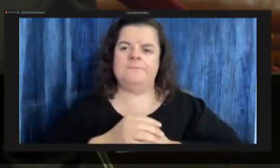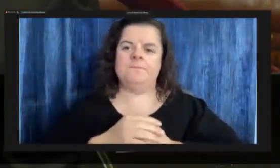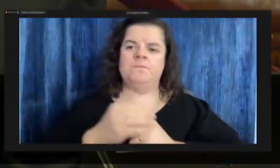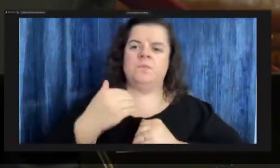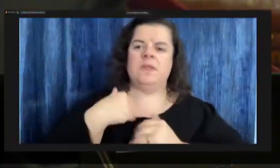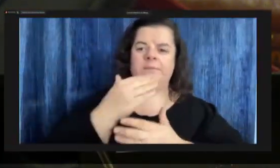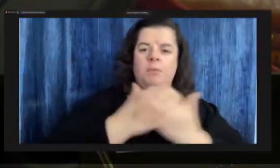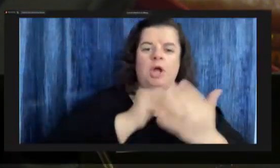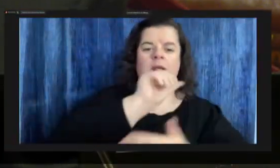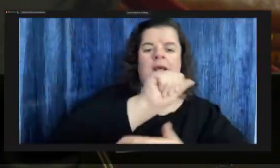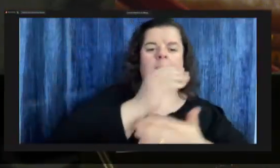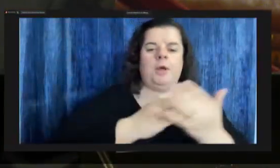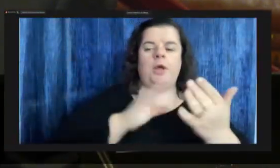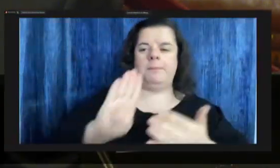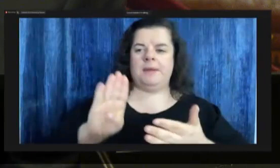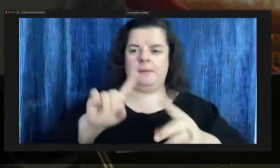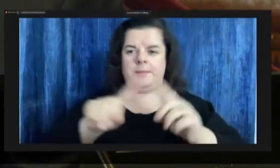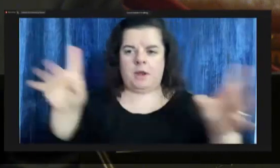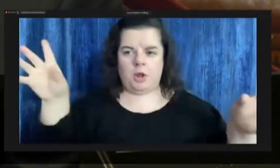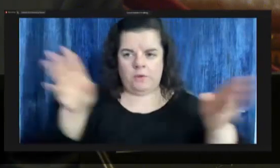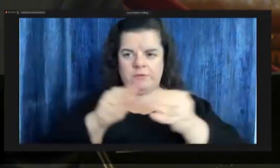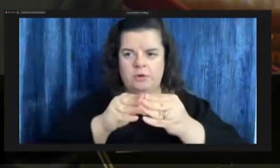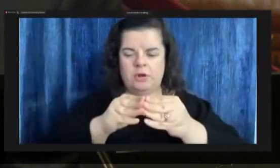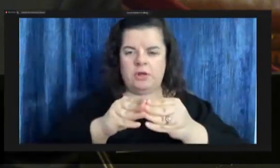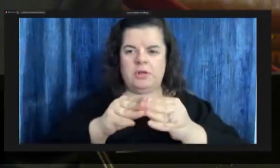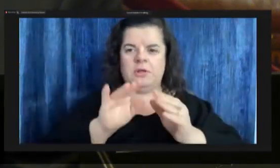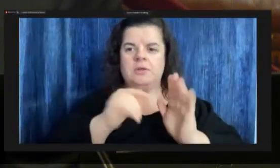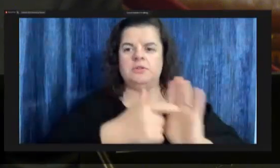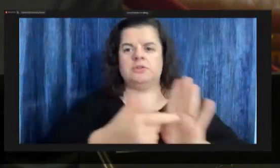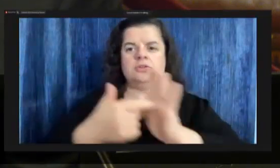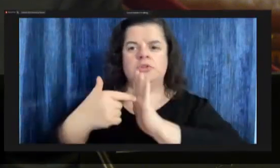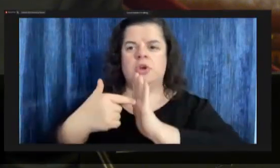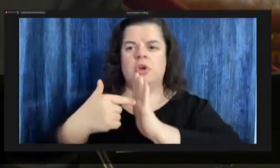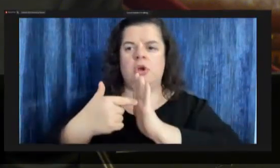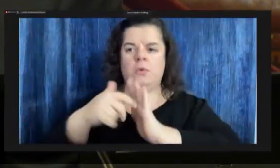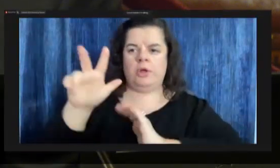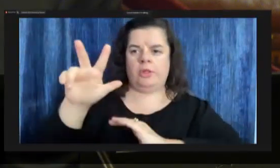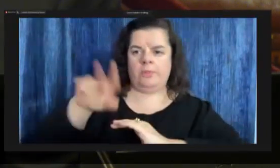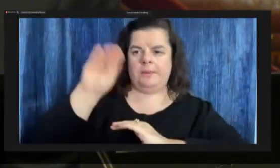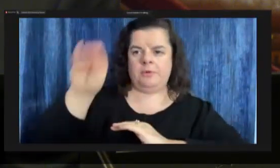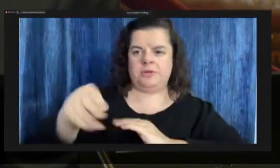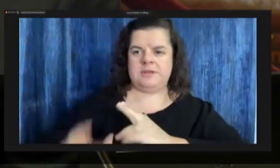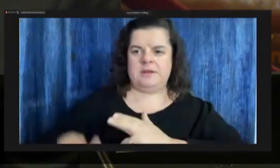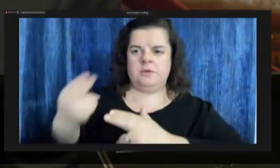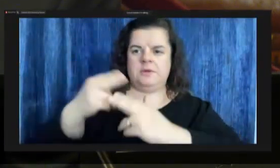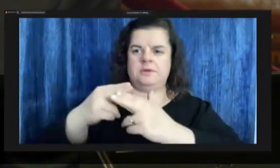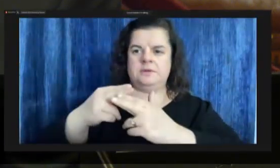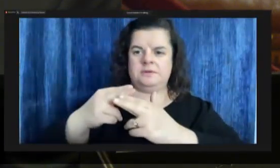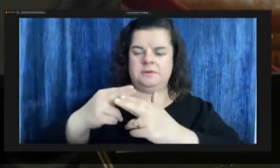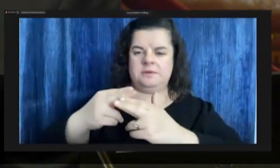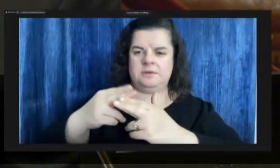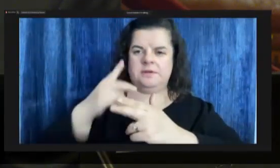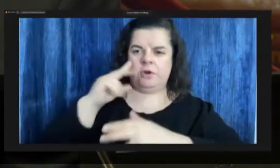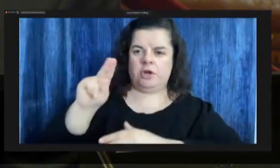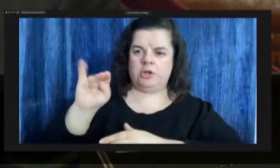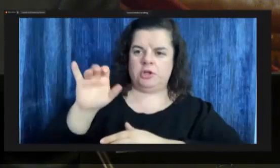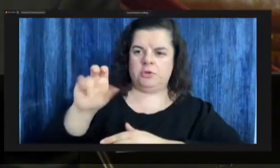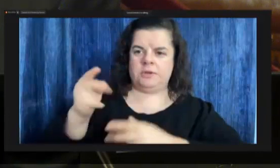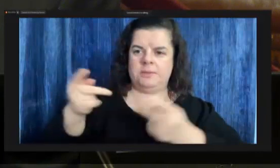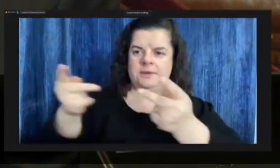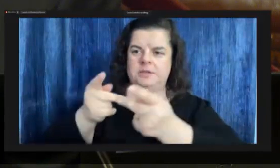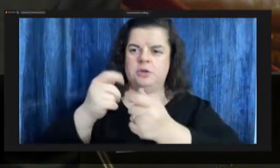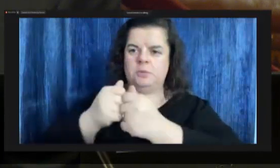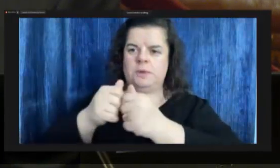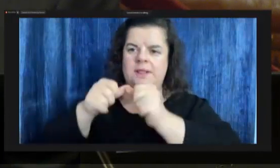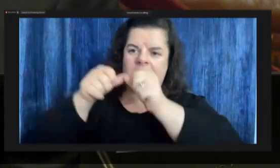A and part B, but overall it is to show a 3% increase to union positions with ongoing